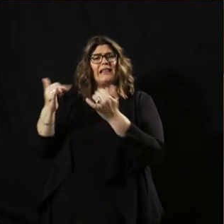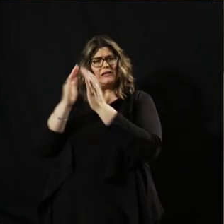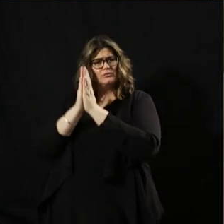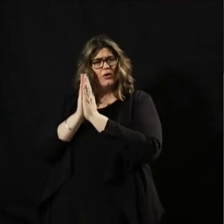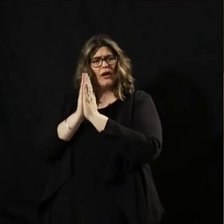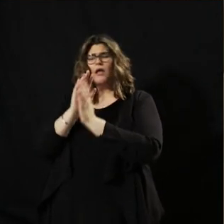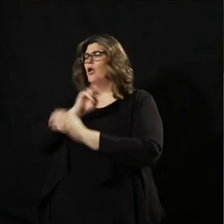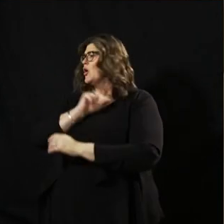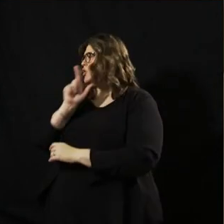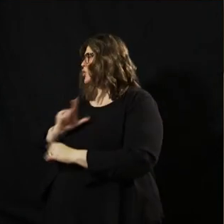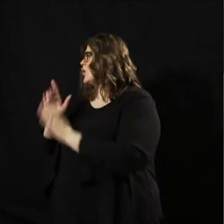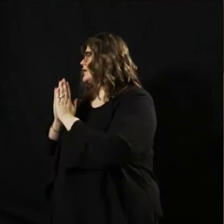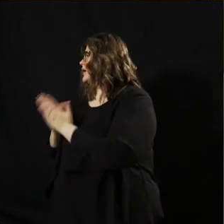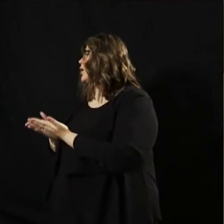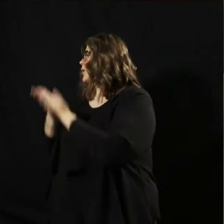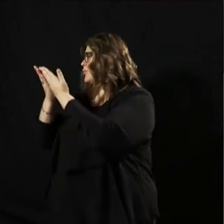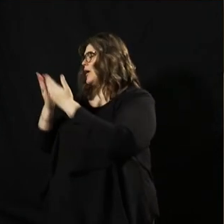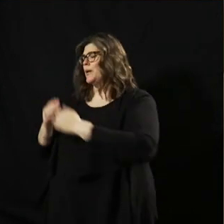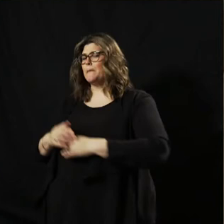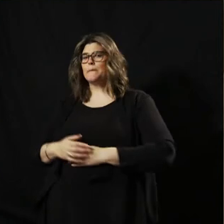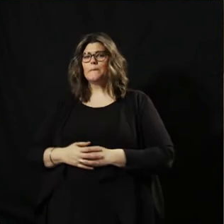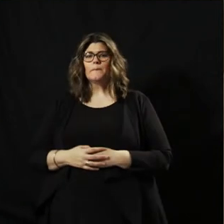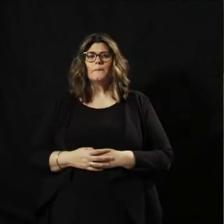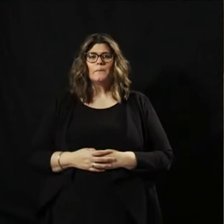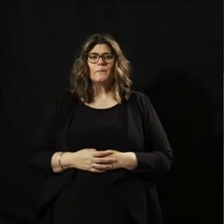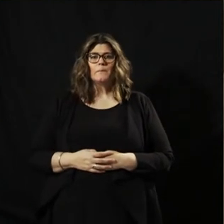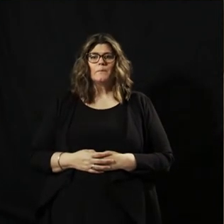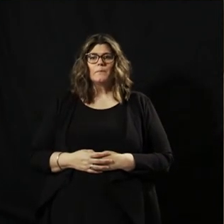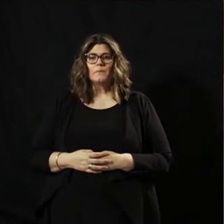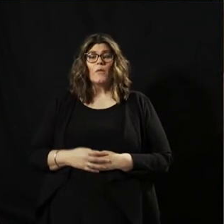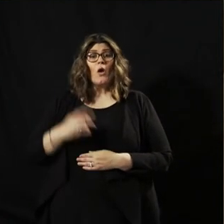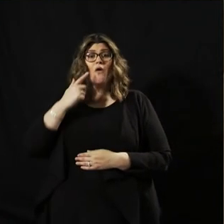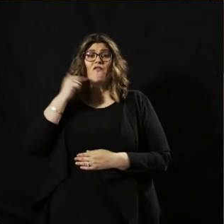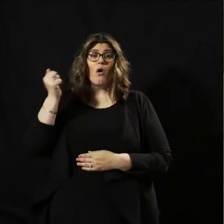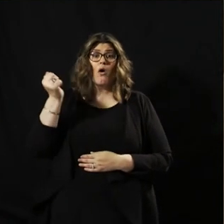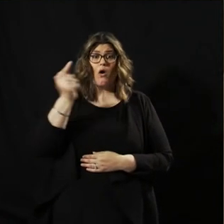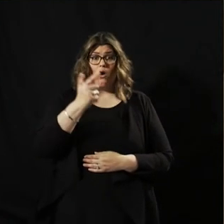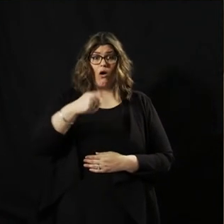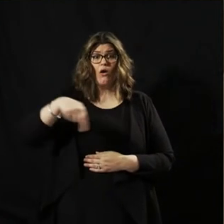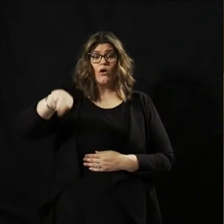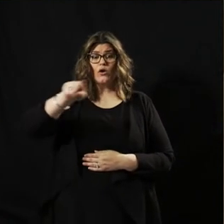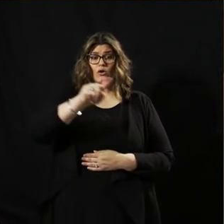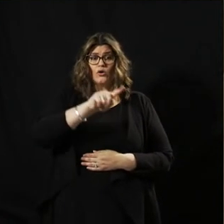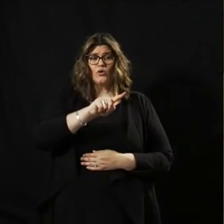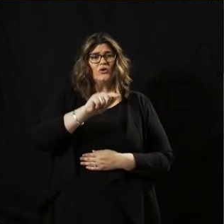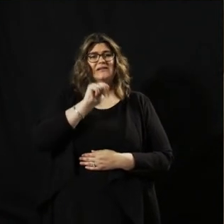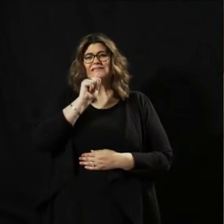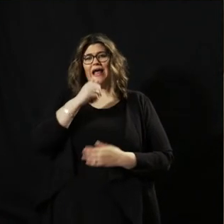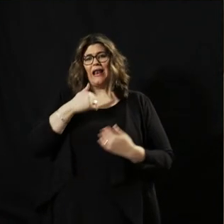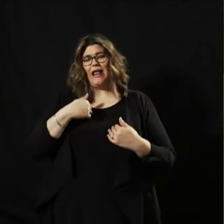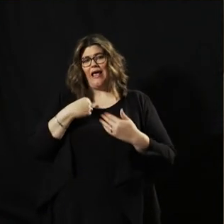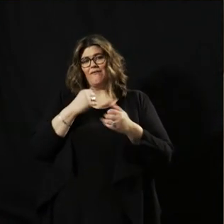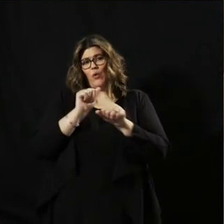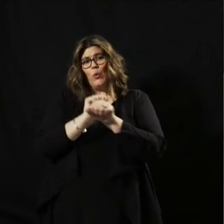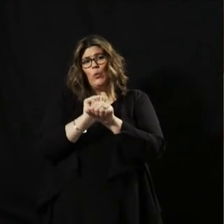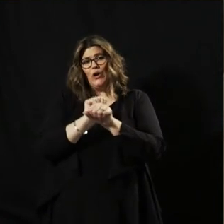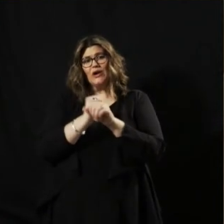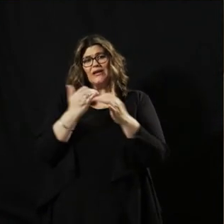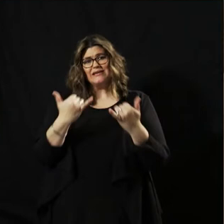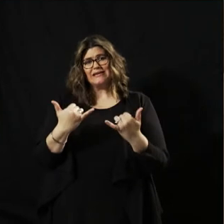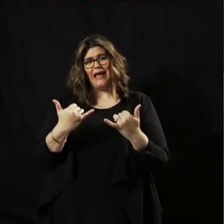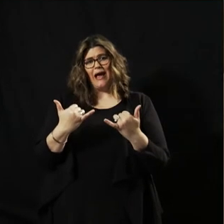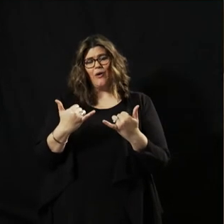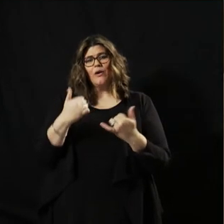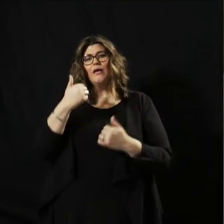Lord. Lord, hear our prayer. For all those whose employment has been affected by the